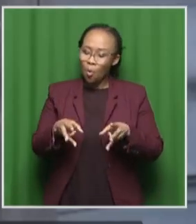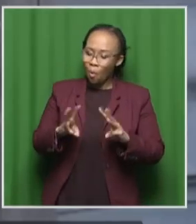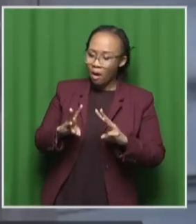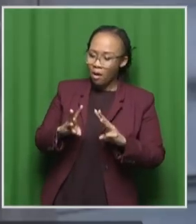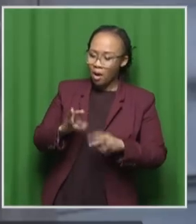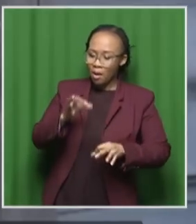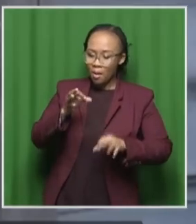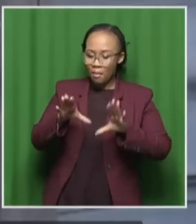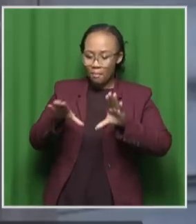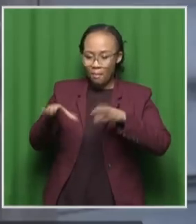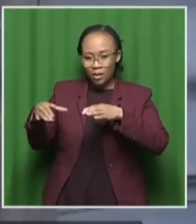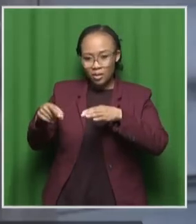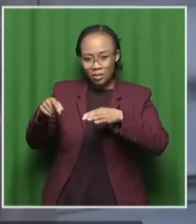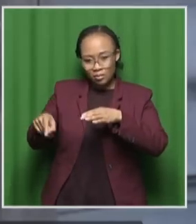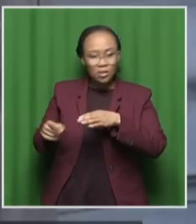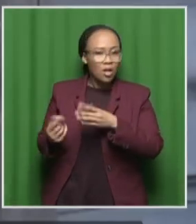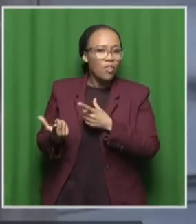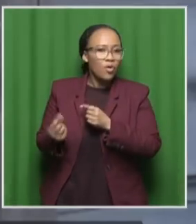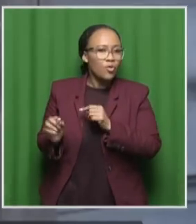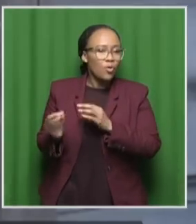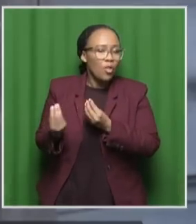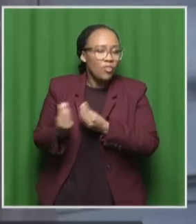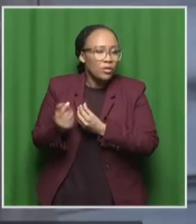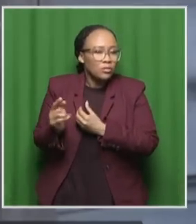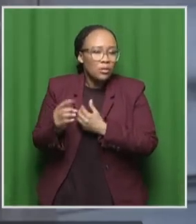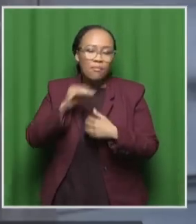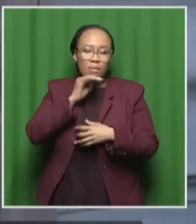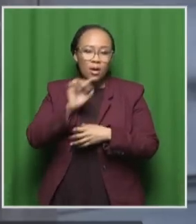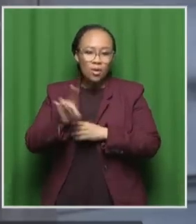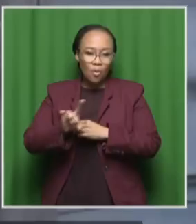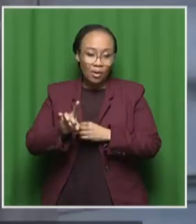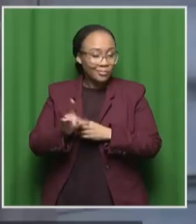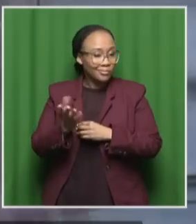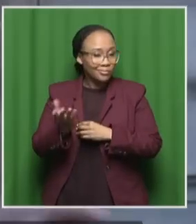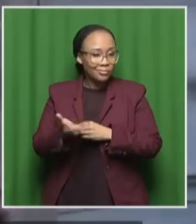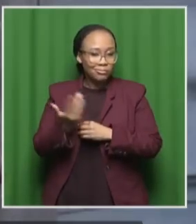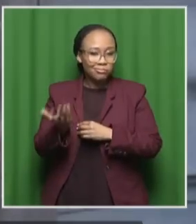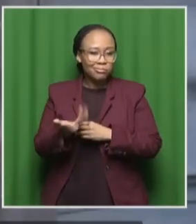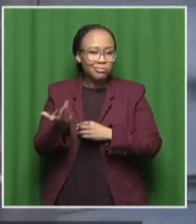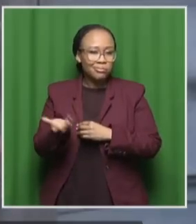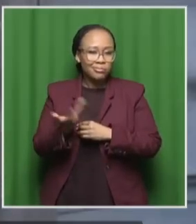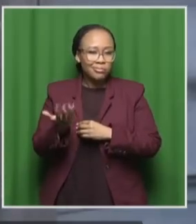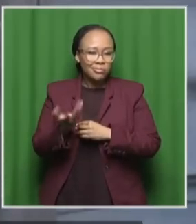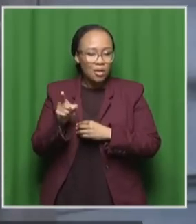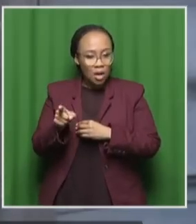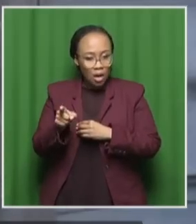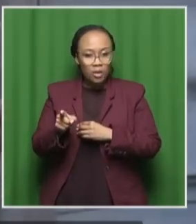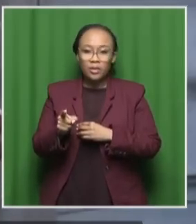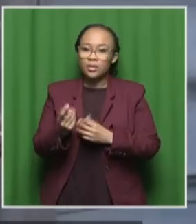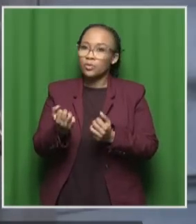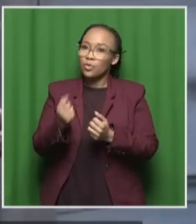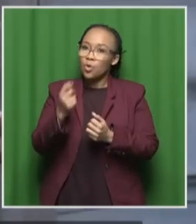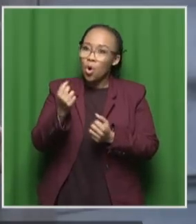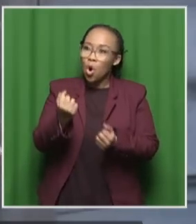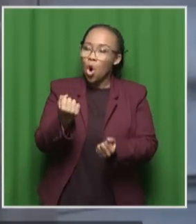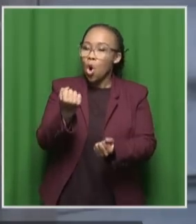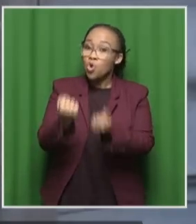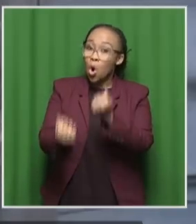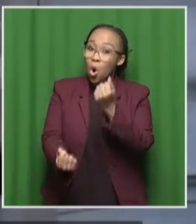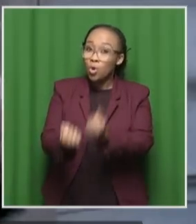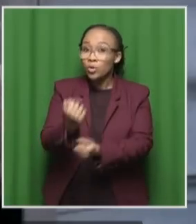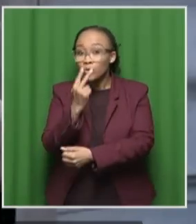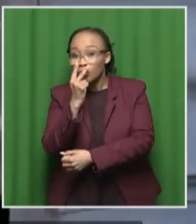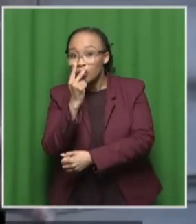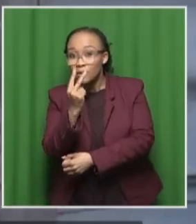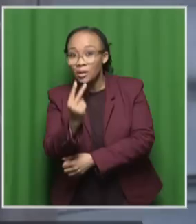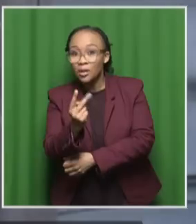party based on the constitution. This is not usually what sits in the urgent court. We usually see matters like this